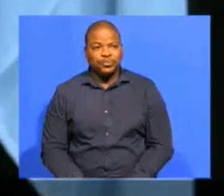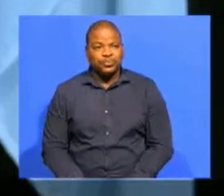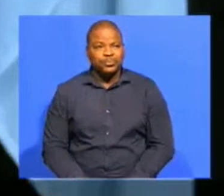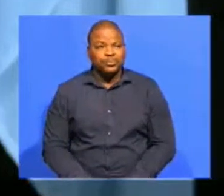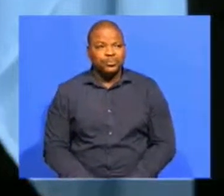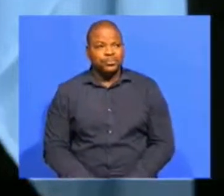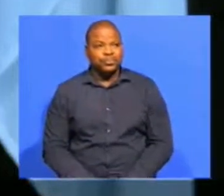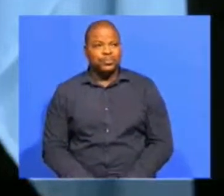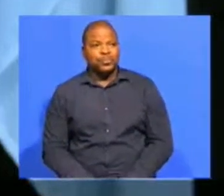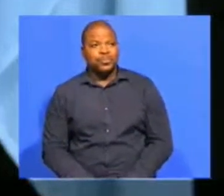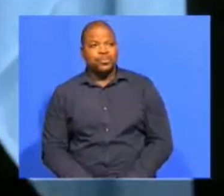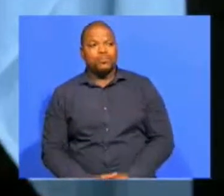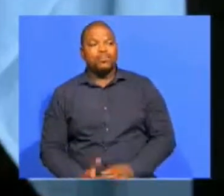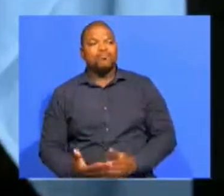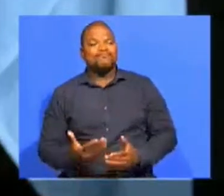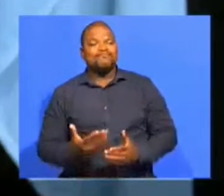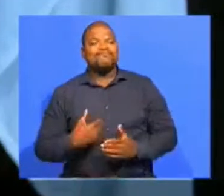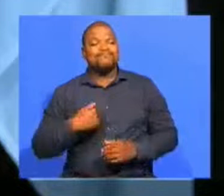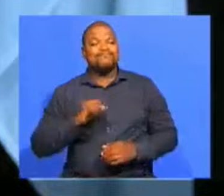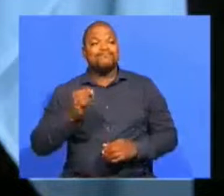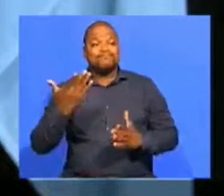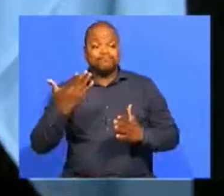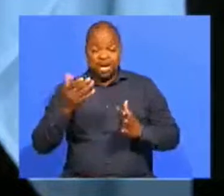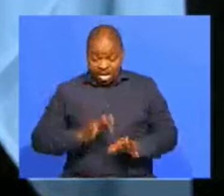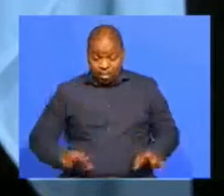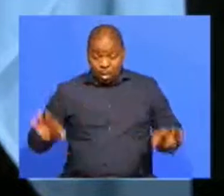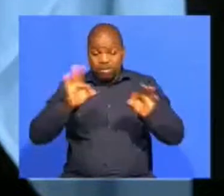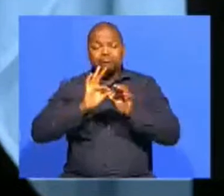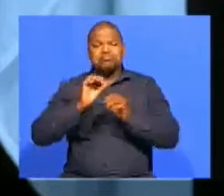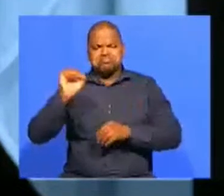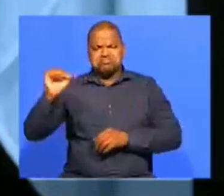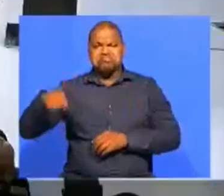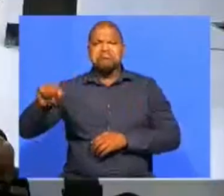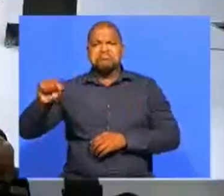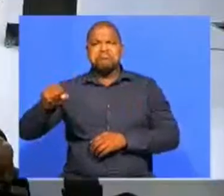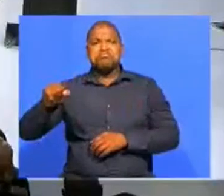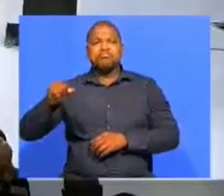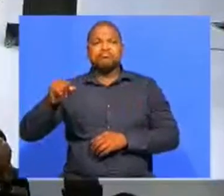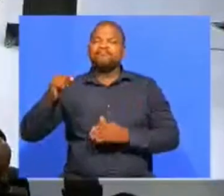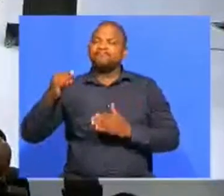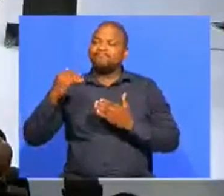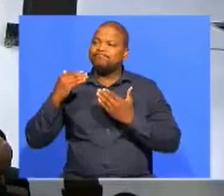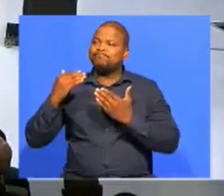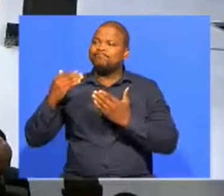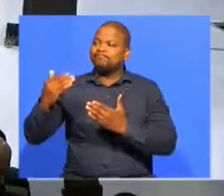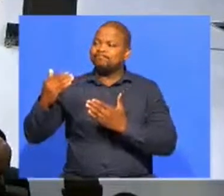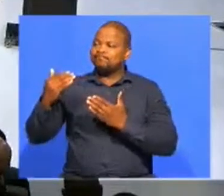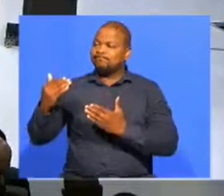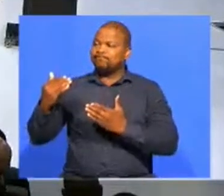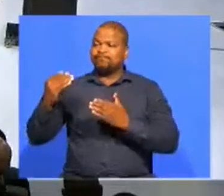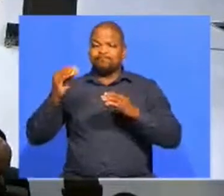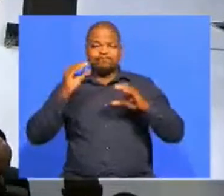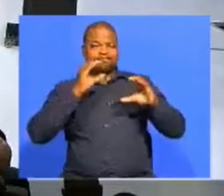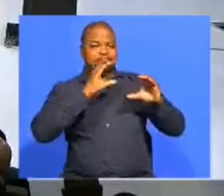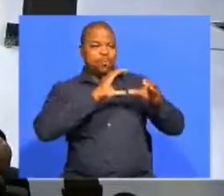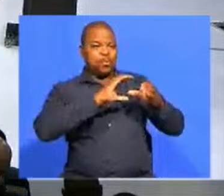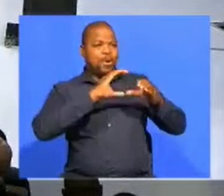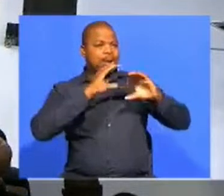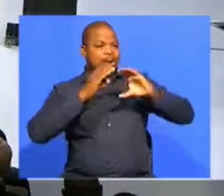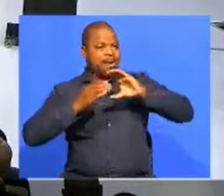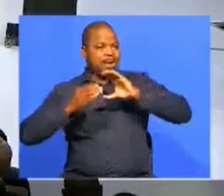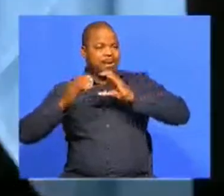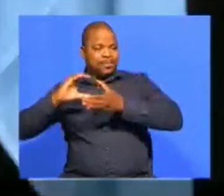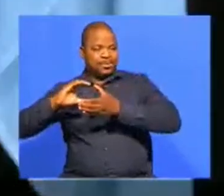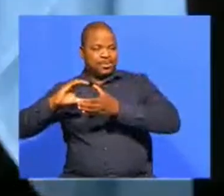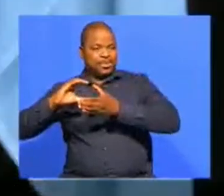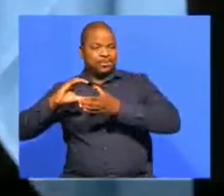And so it is important that you appreciate the collaboration here.